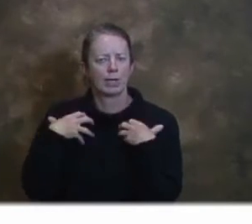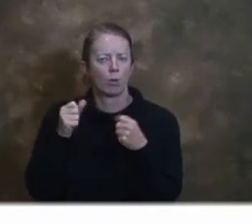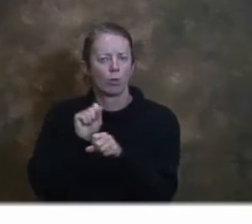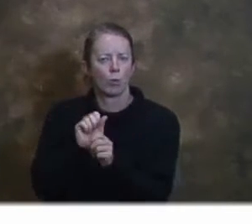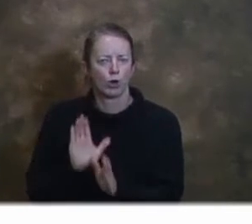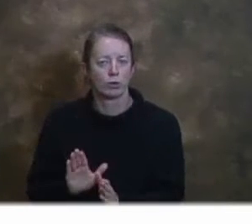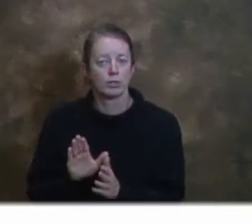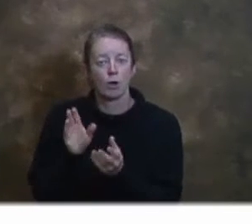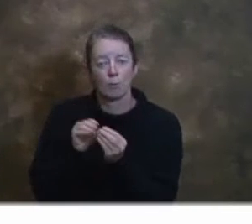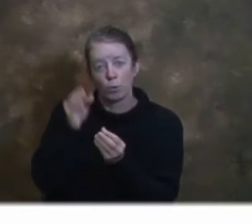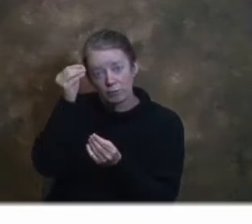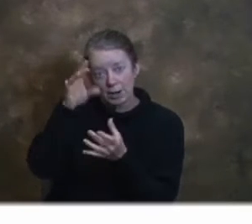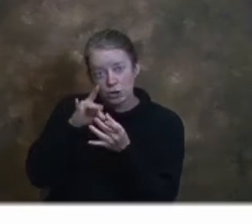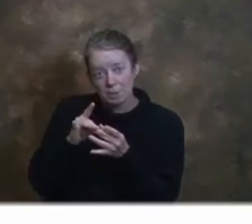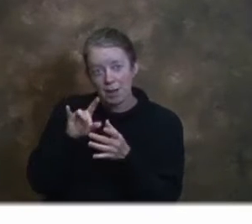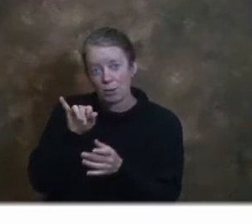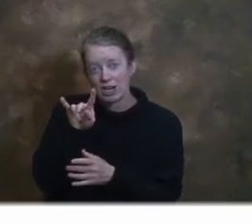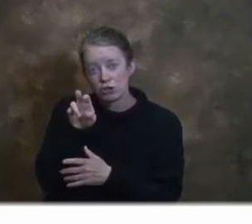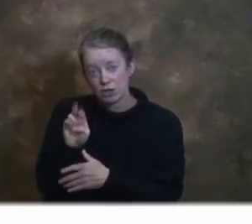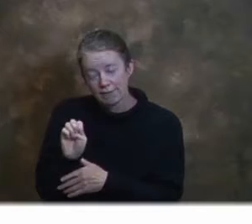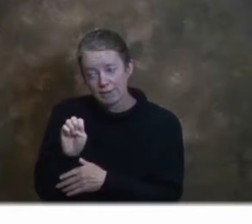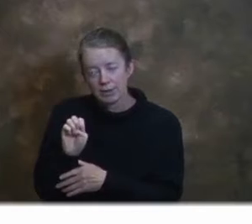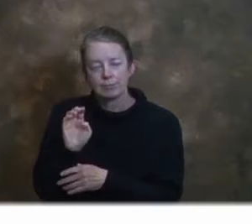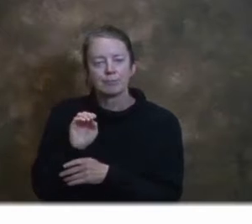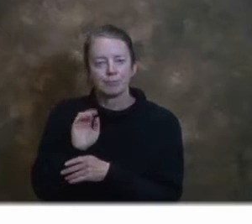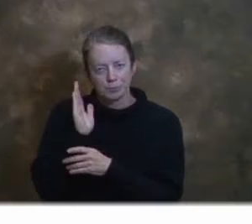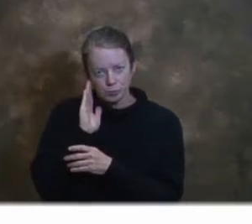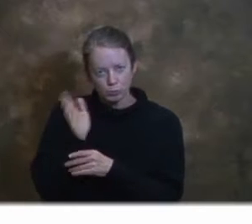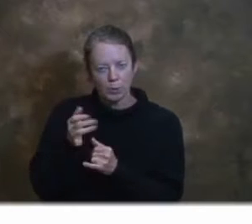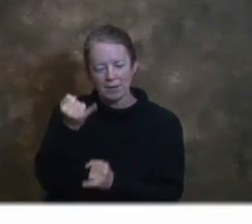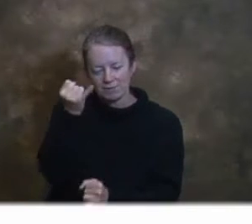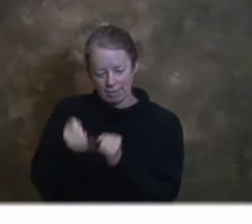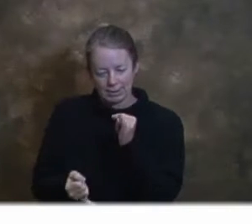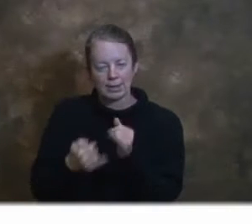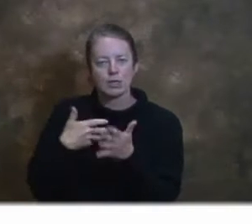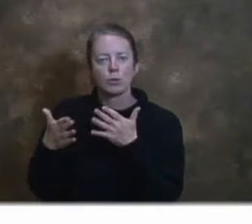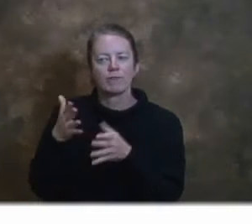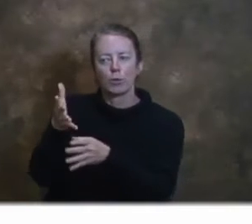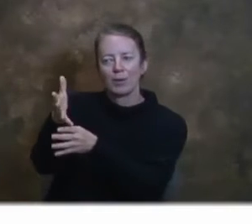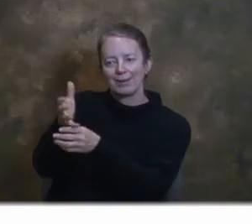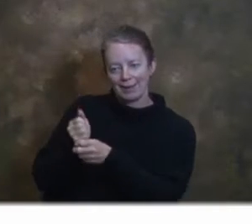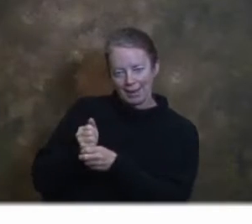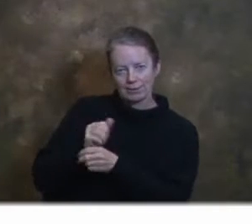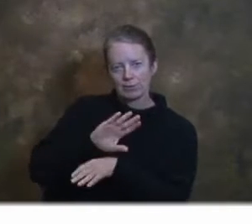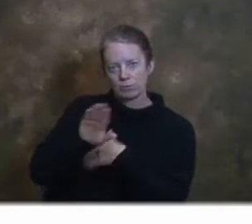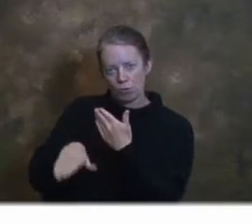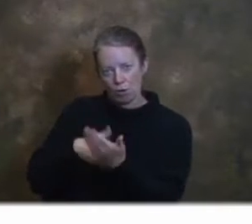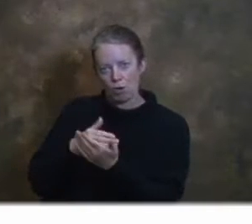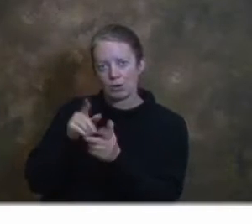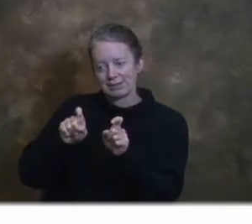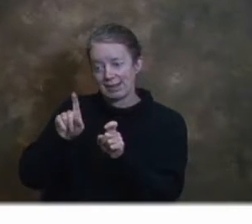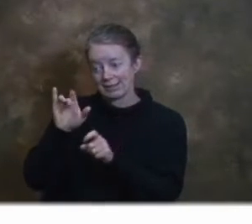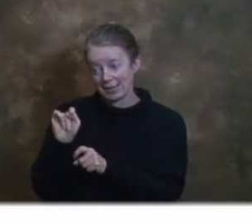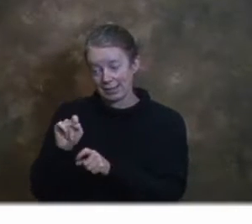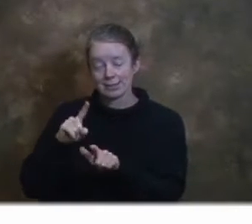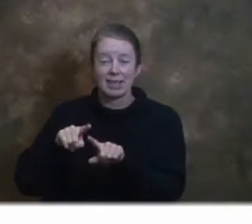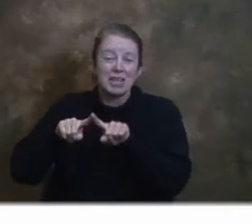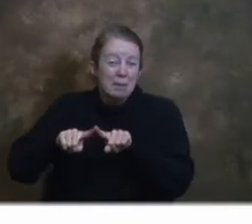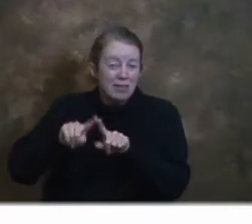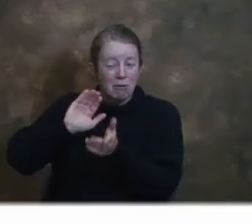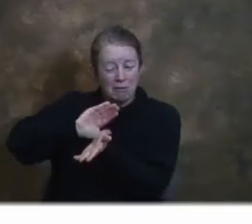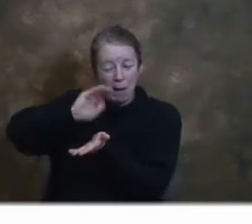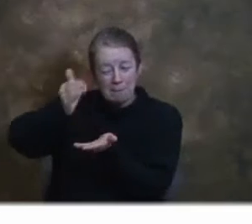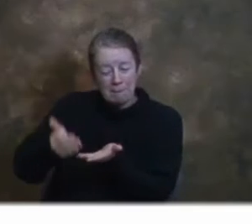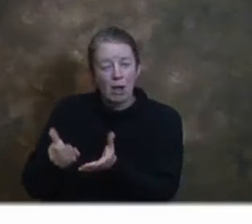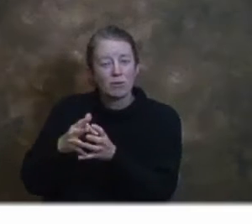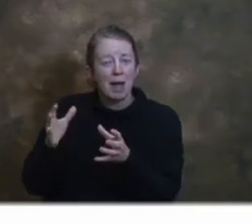details about that initiative will be finalized upon the receipt of those test kits and dependent on the quantity in which we actually get to